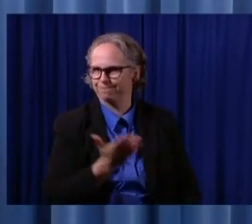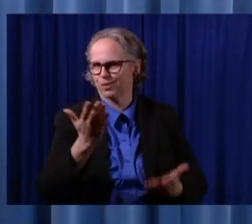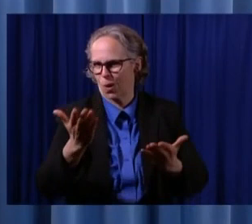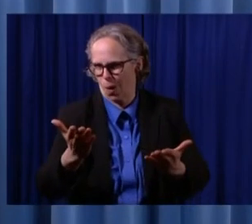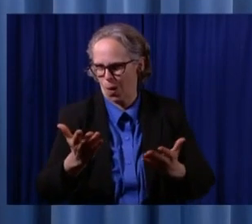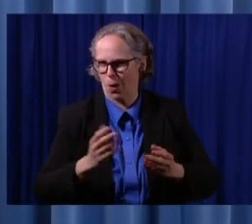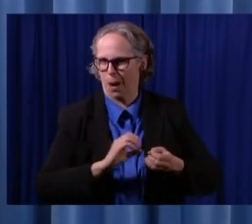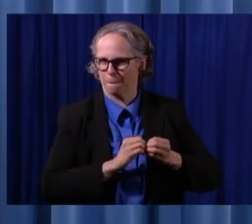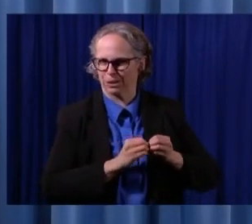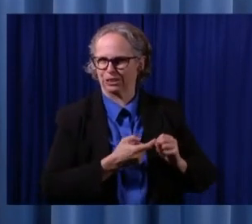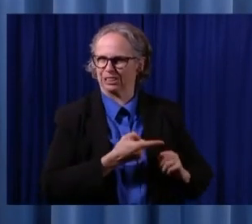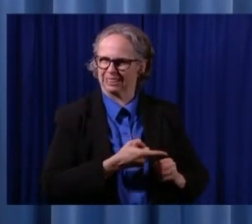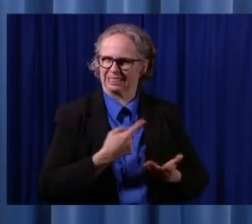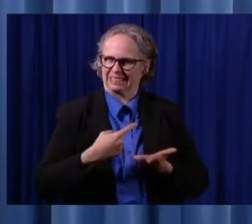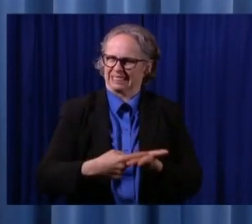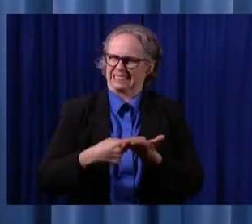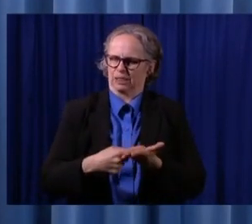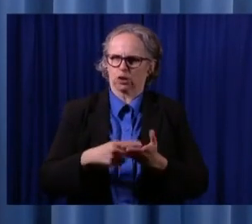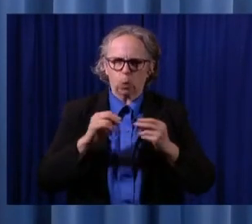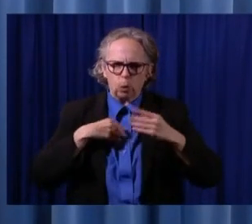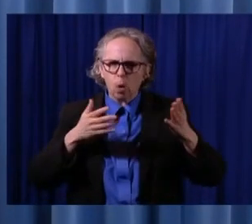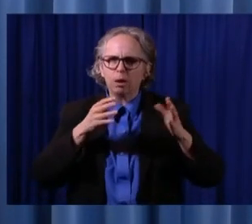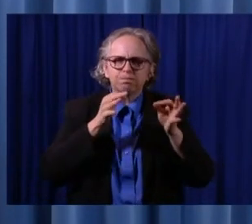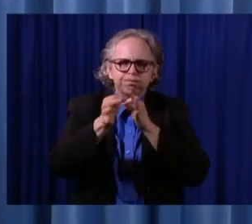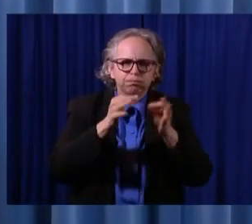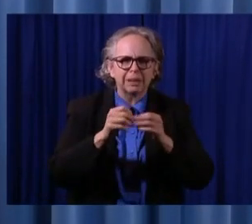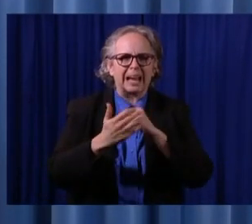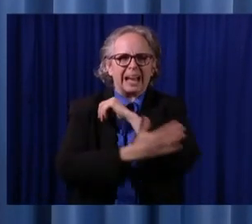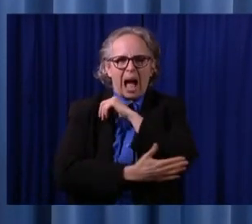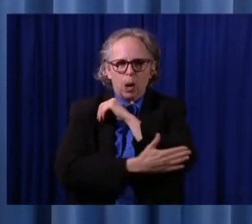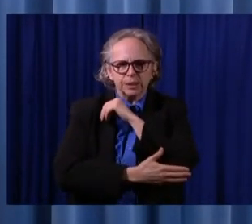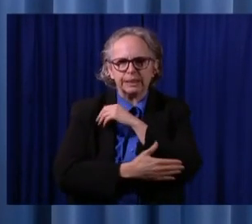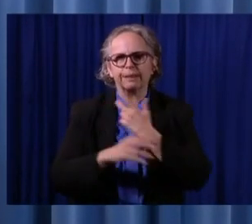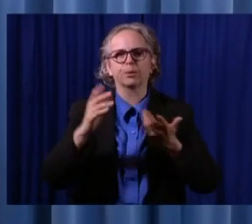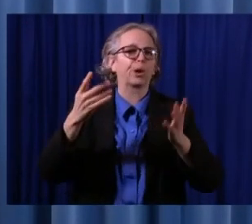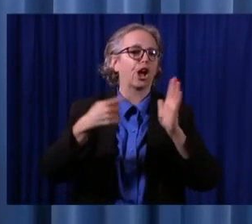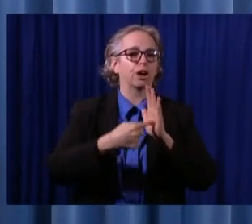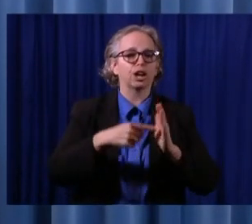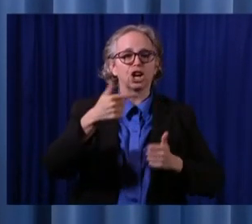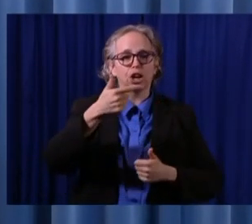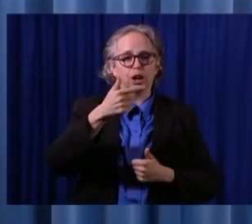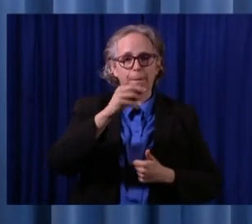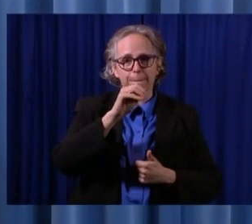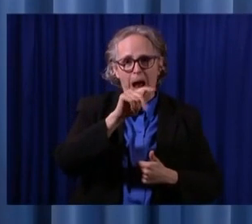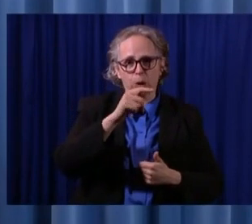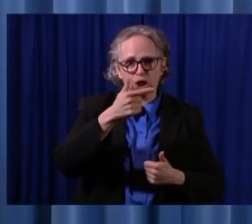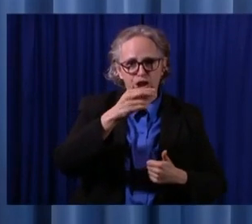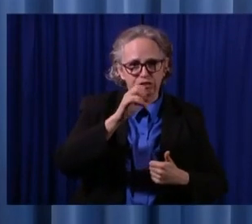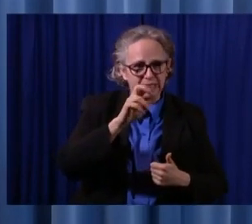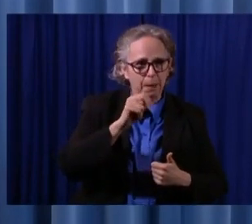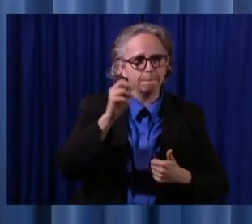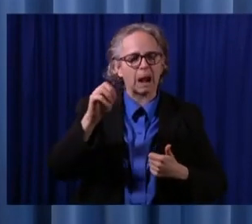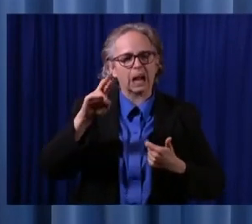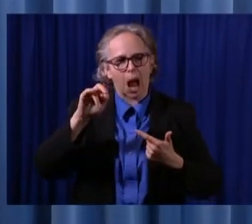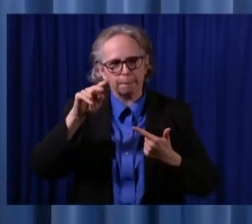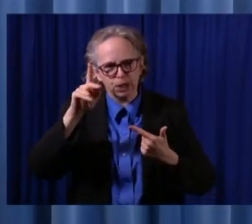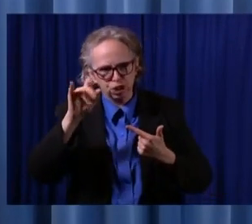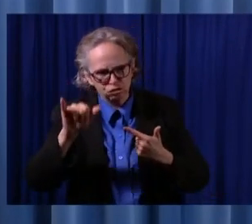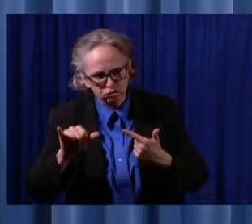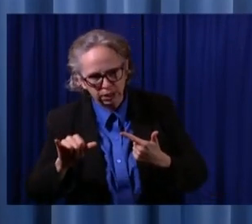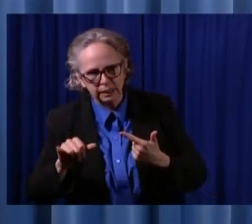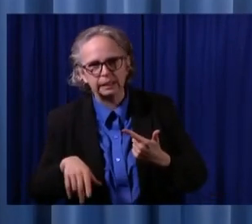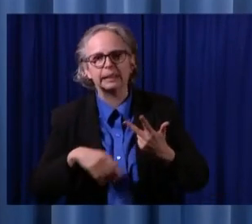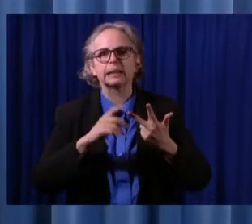of Montgomery, Greene, Clark, Warren, and Hamilton counties. And I'm